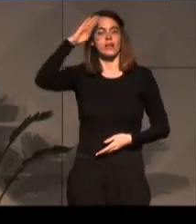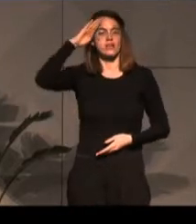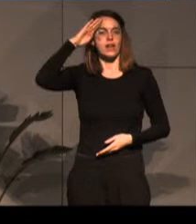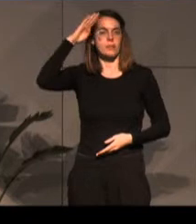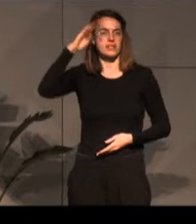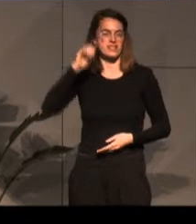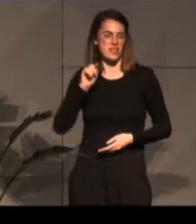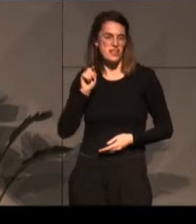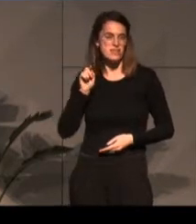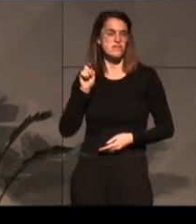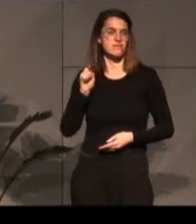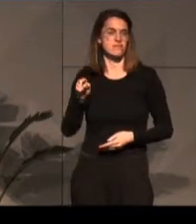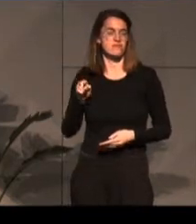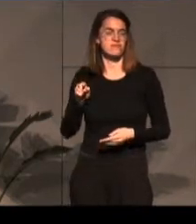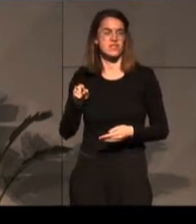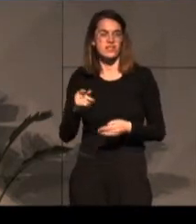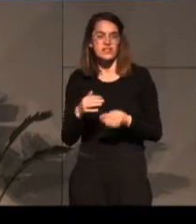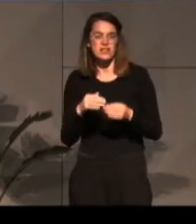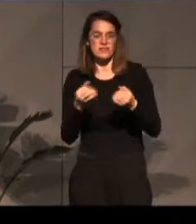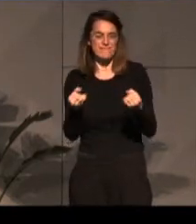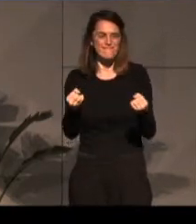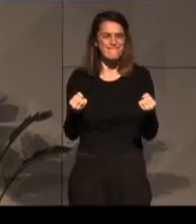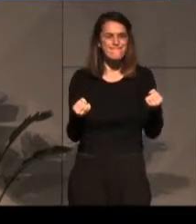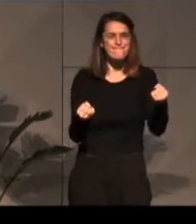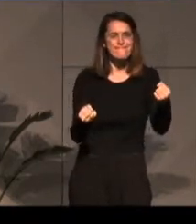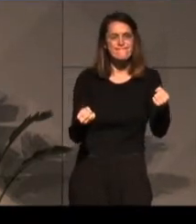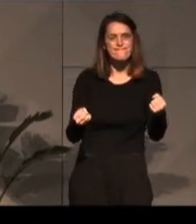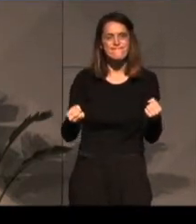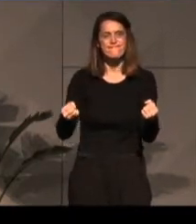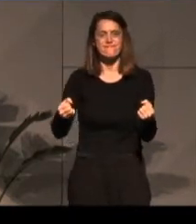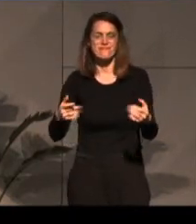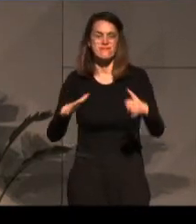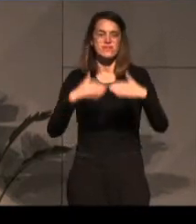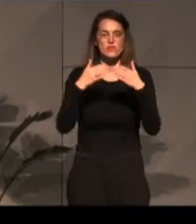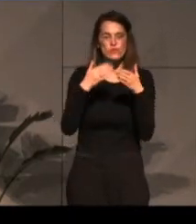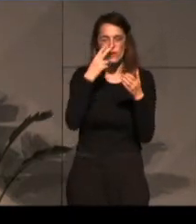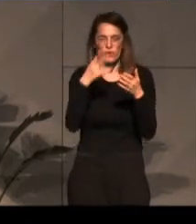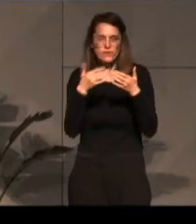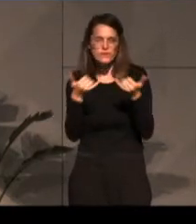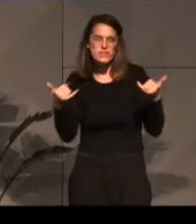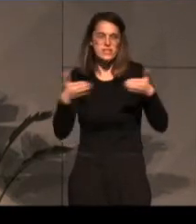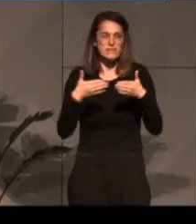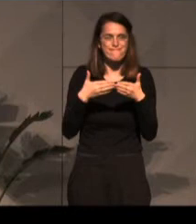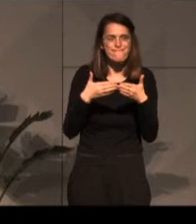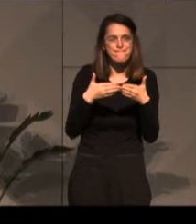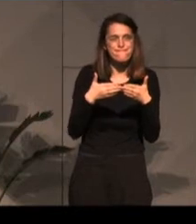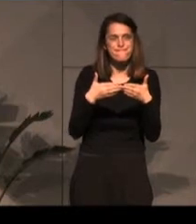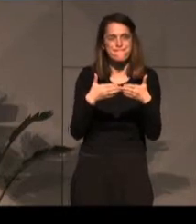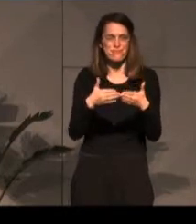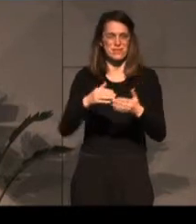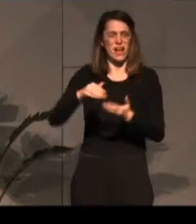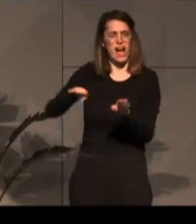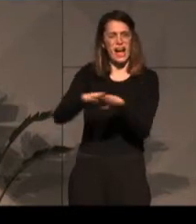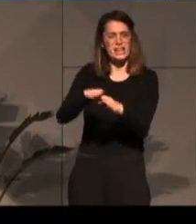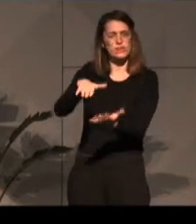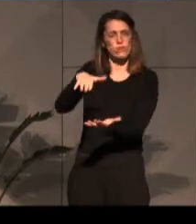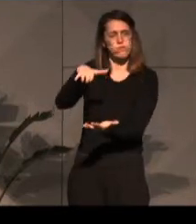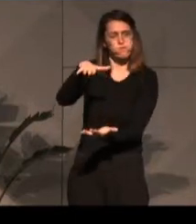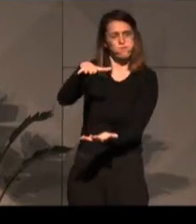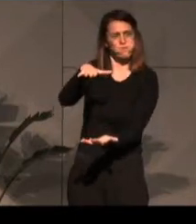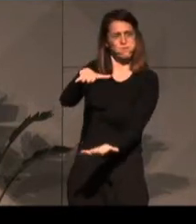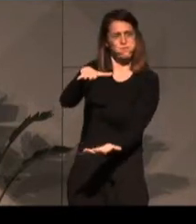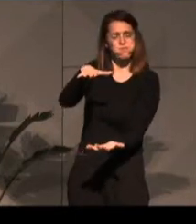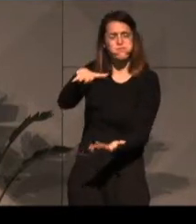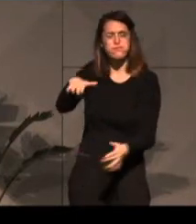Captain Danielson fights his way through the thickening ice back to the